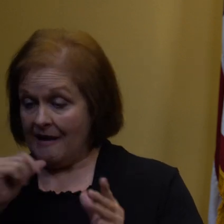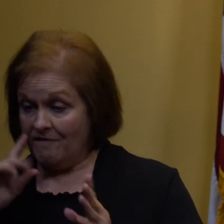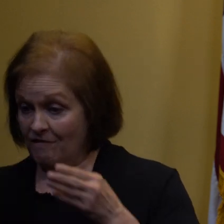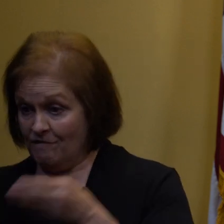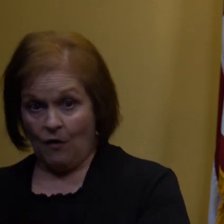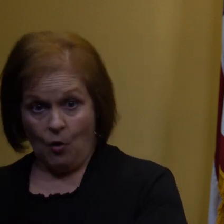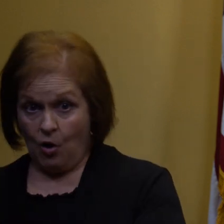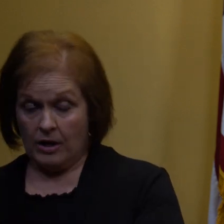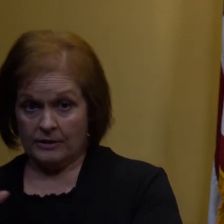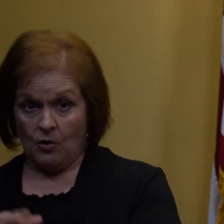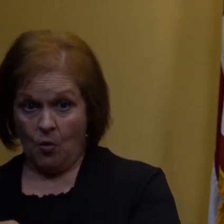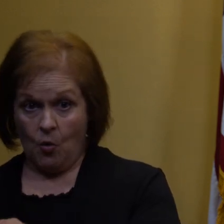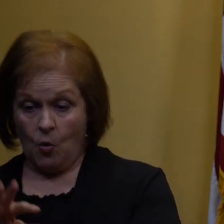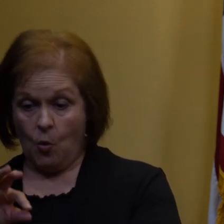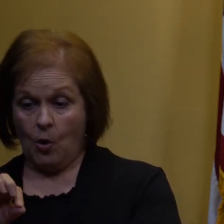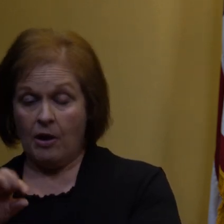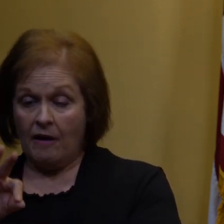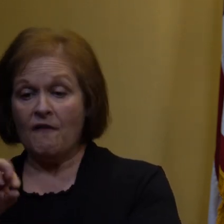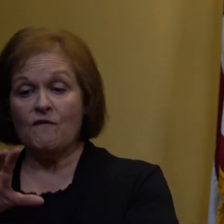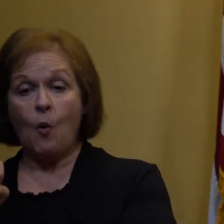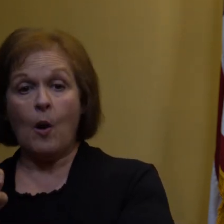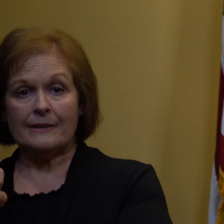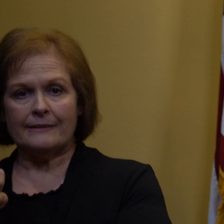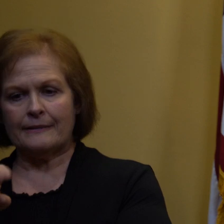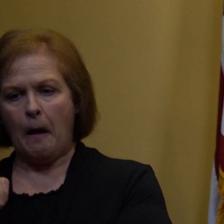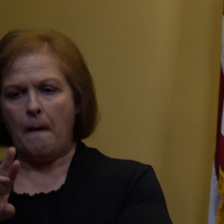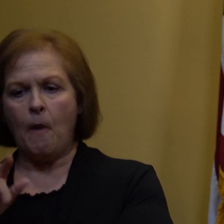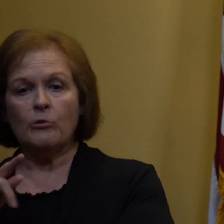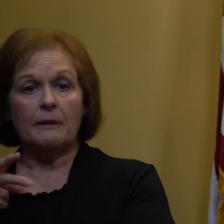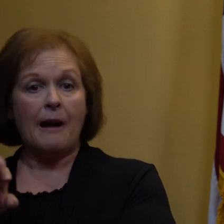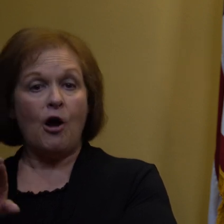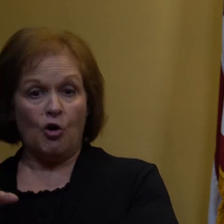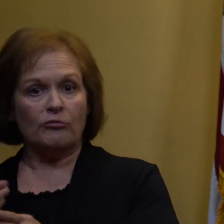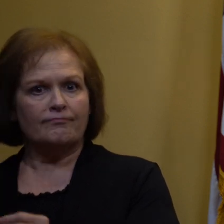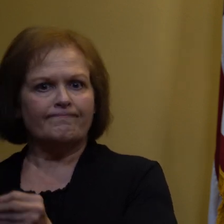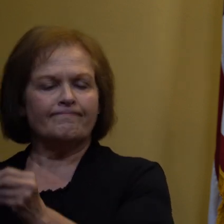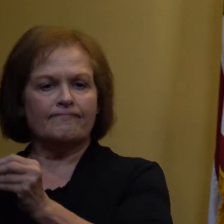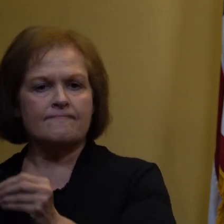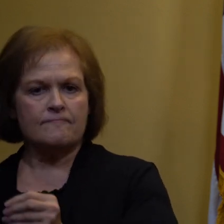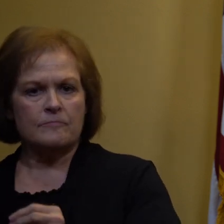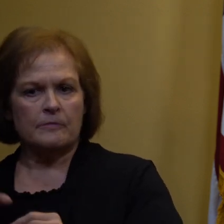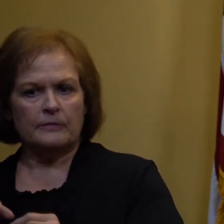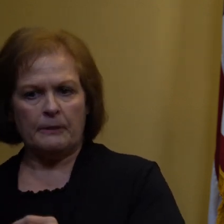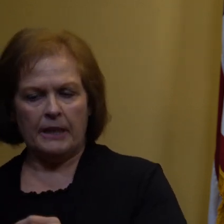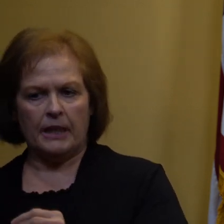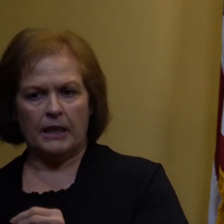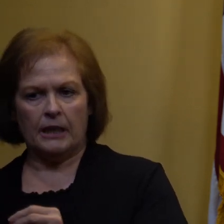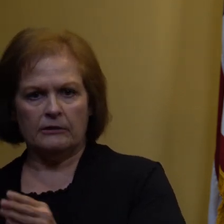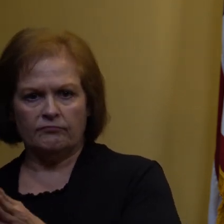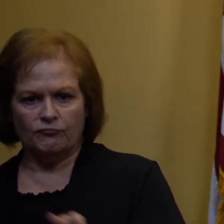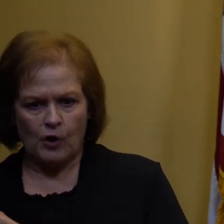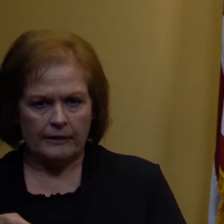force multipliers so that we can free up the response of our officers to therefore be redirected in